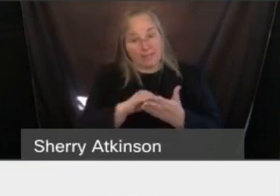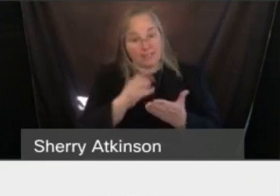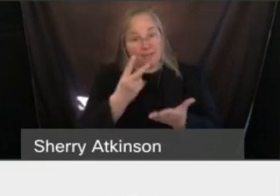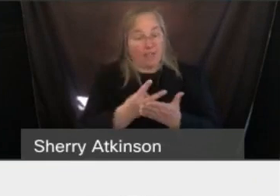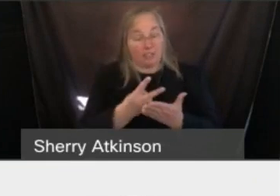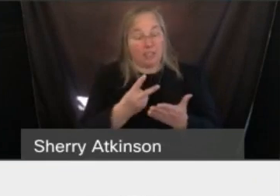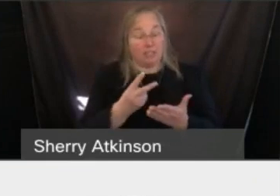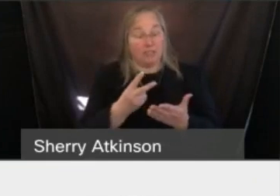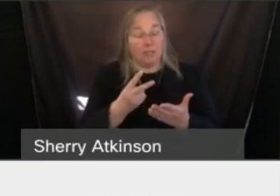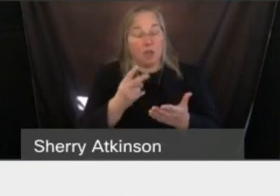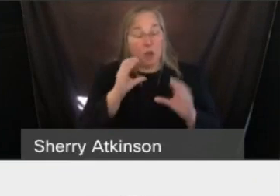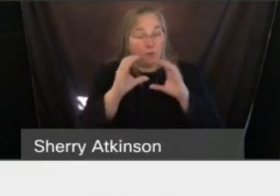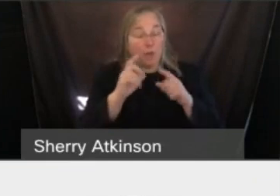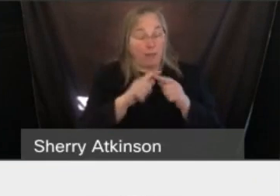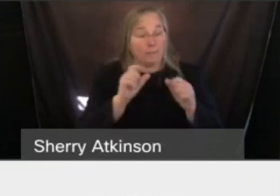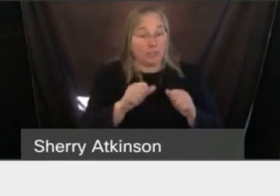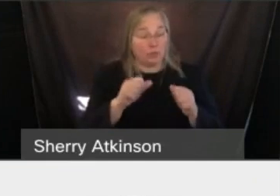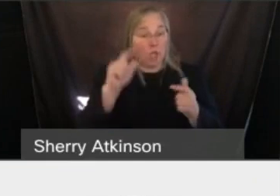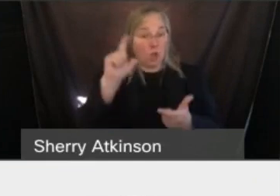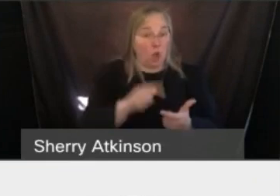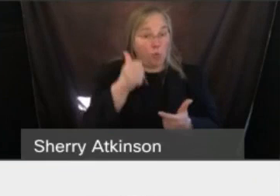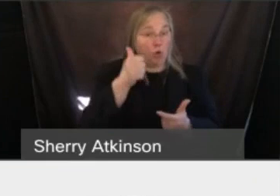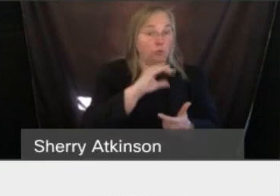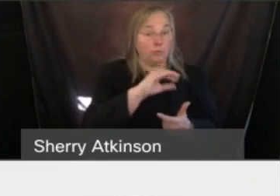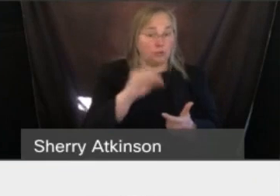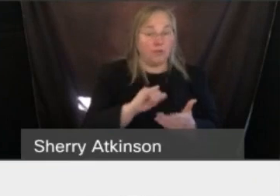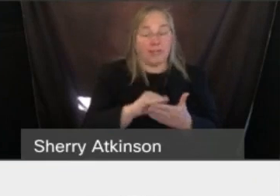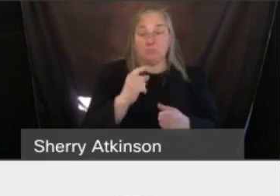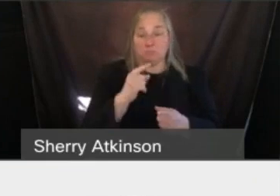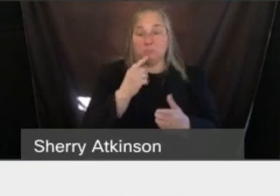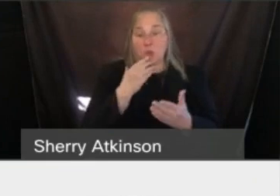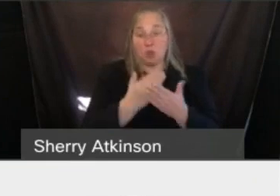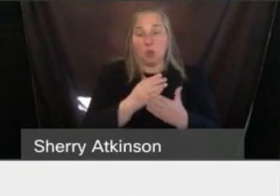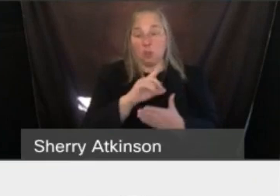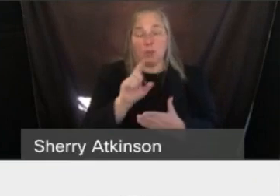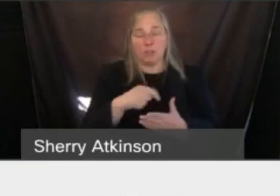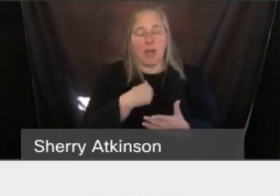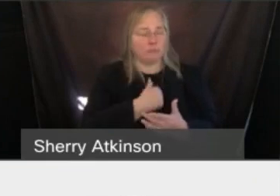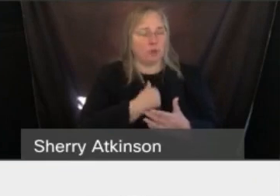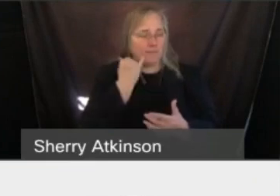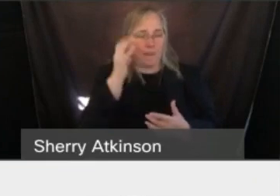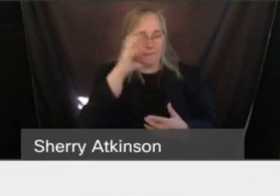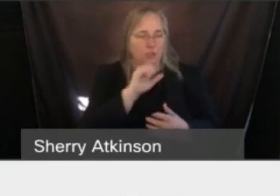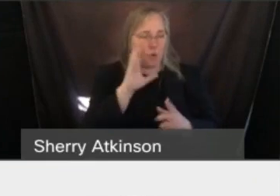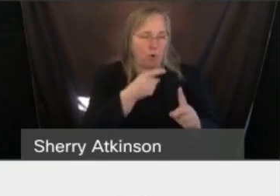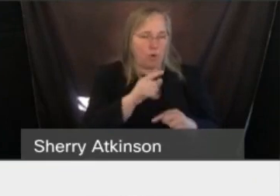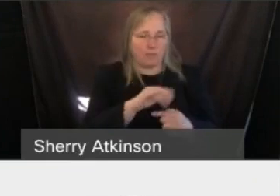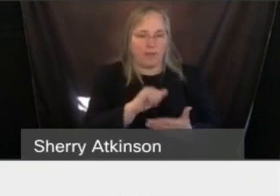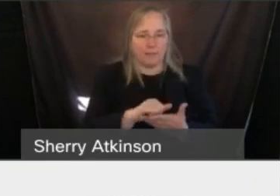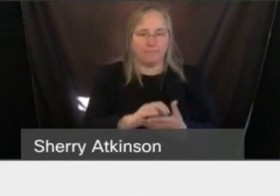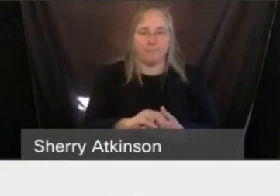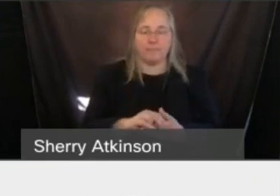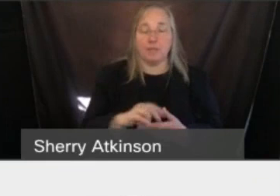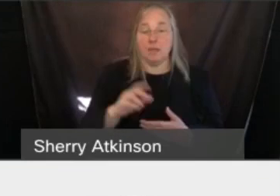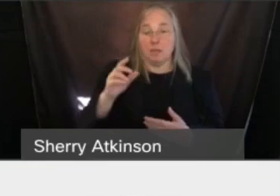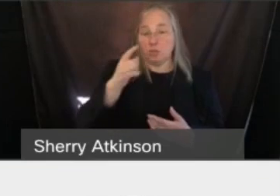potentially lower ratios, I think that's a legitimate question. And I apologize if I missed your point on that. Can I just